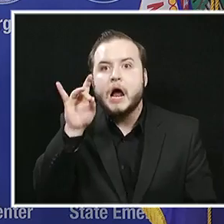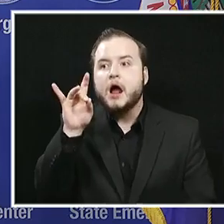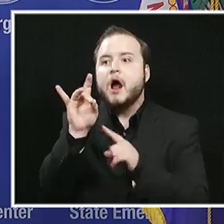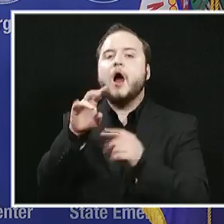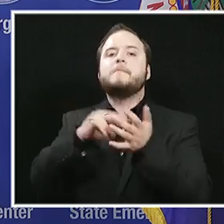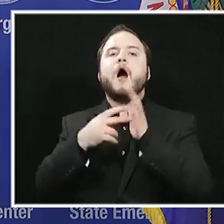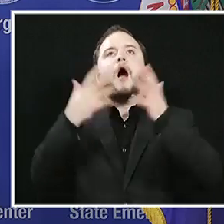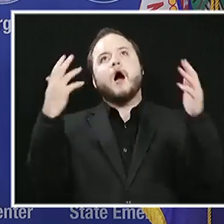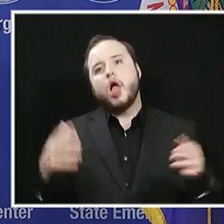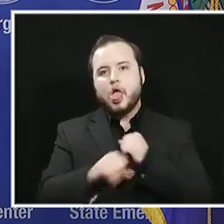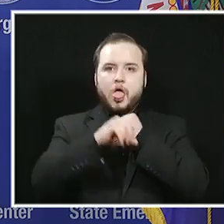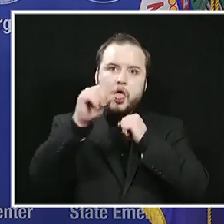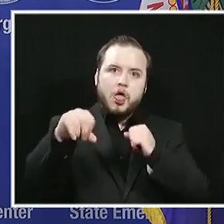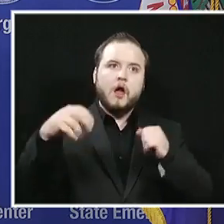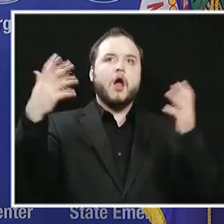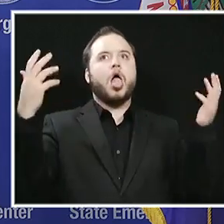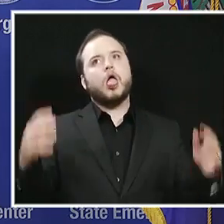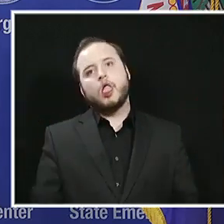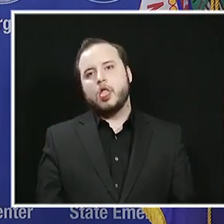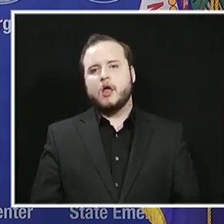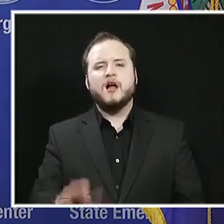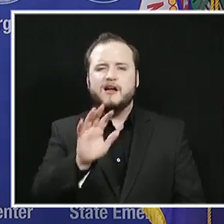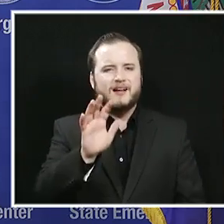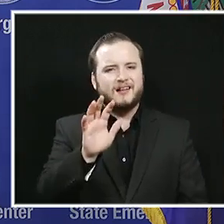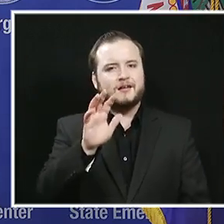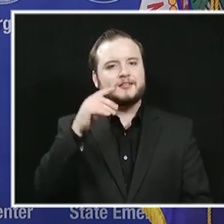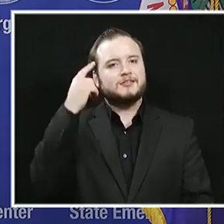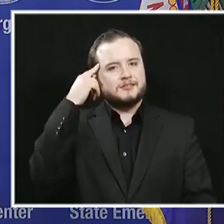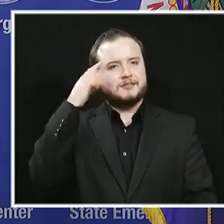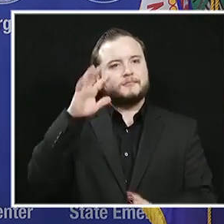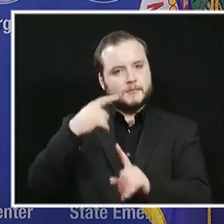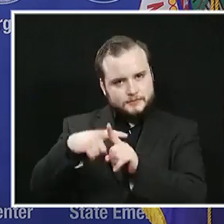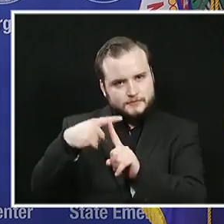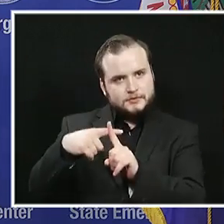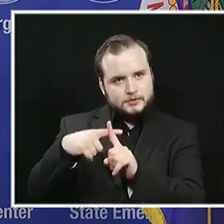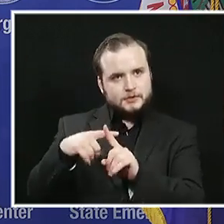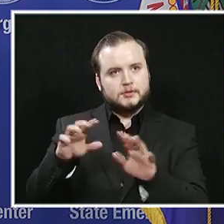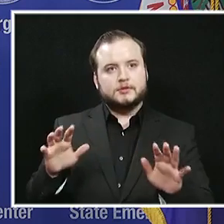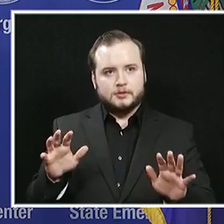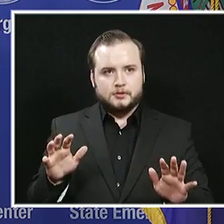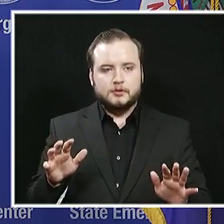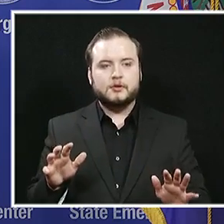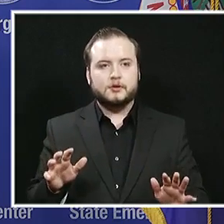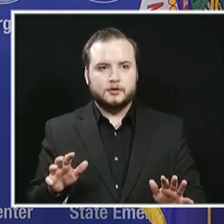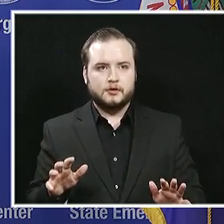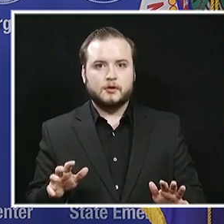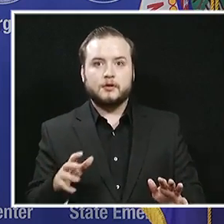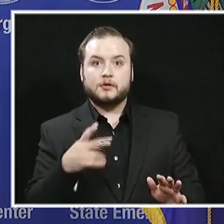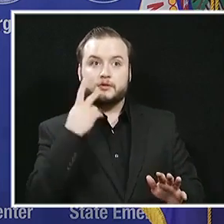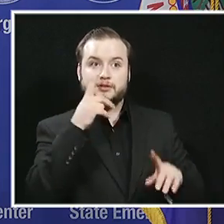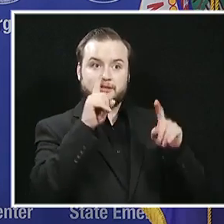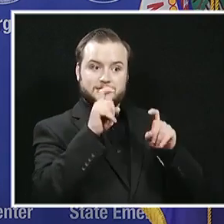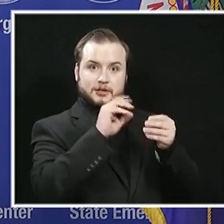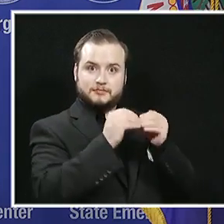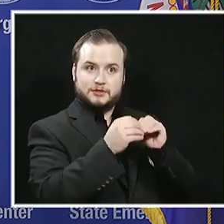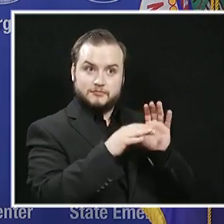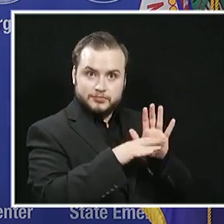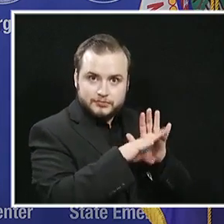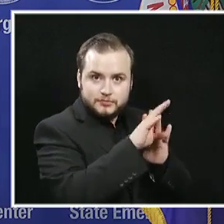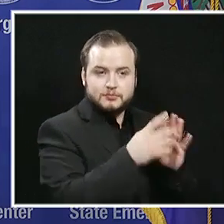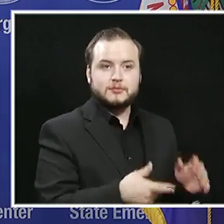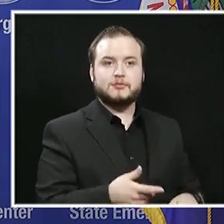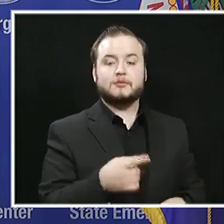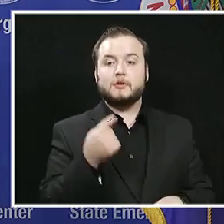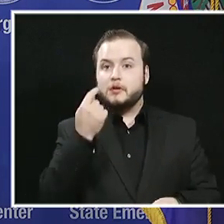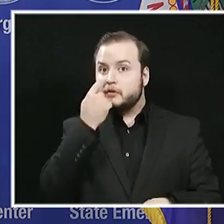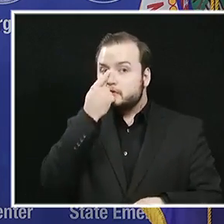changed for the positive. They've changed on the testing front. They've changed on our ability to understand this better. They've changed on the businesses that are functioning and getting